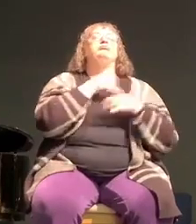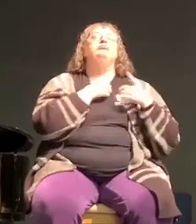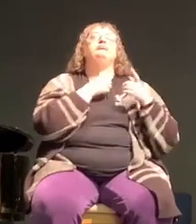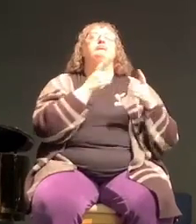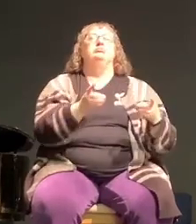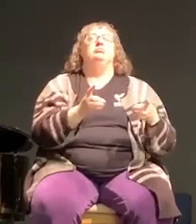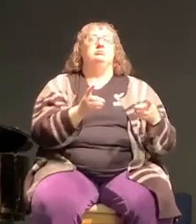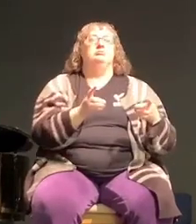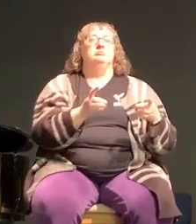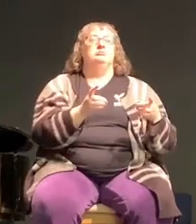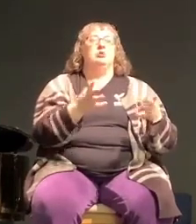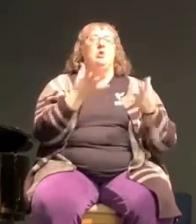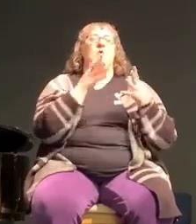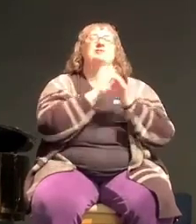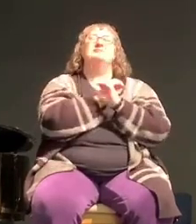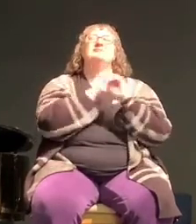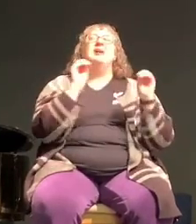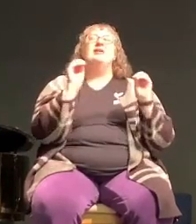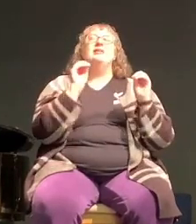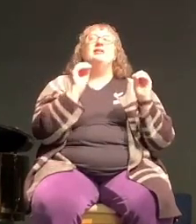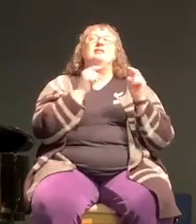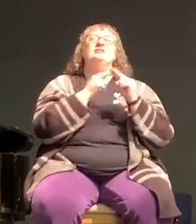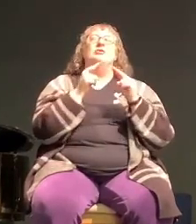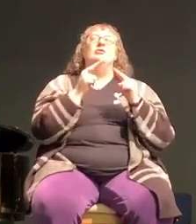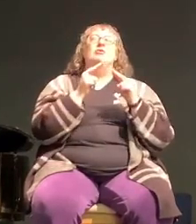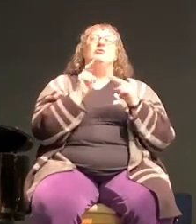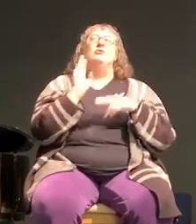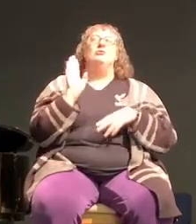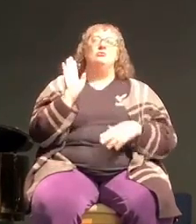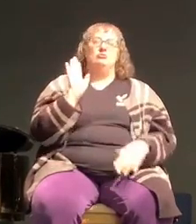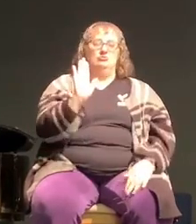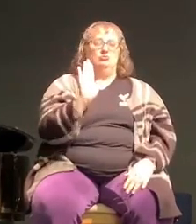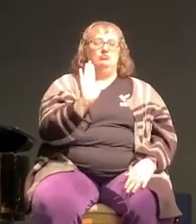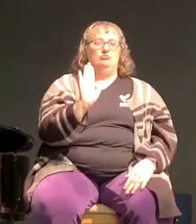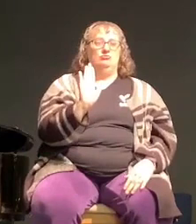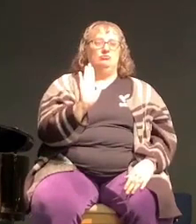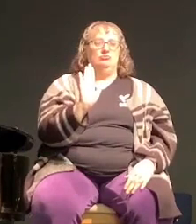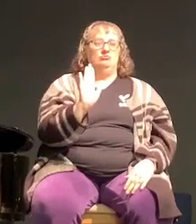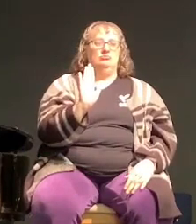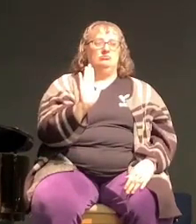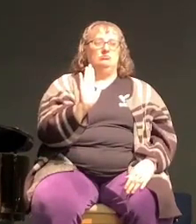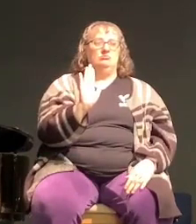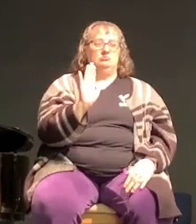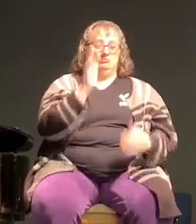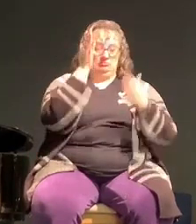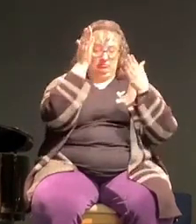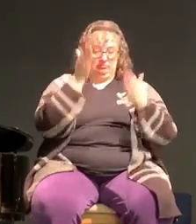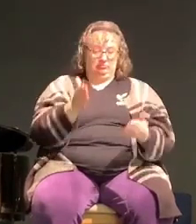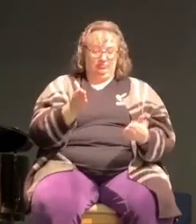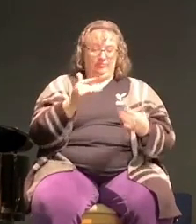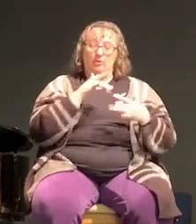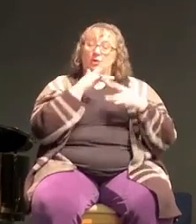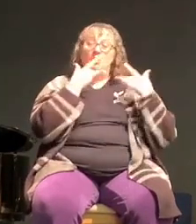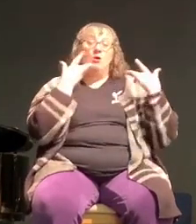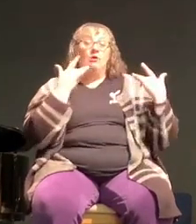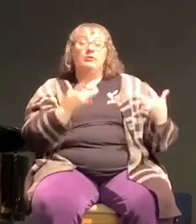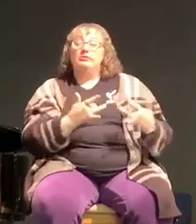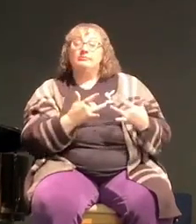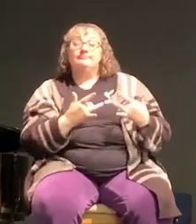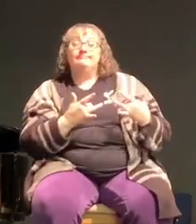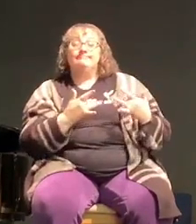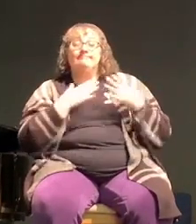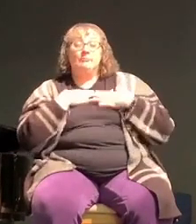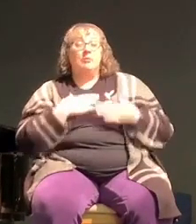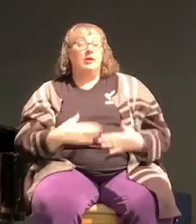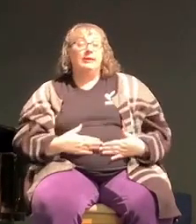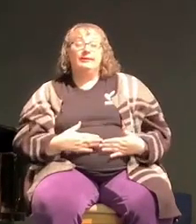devotion. He wants nothing short of you. He wants your heart. He wants your